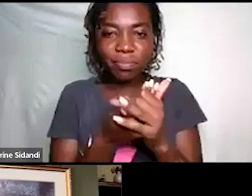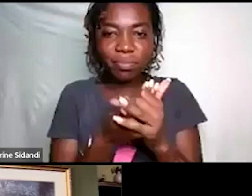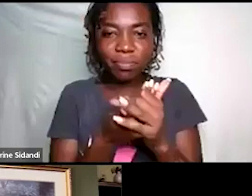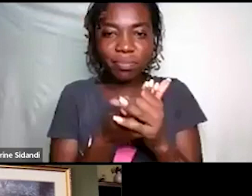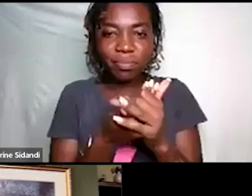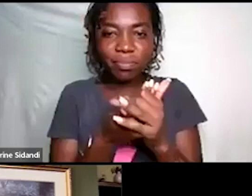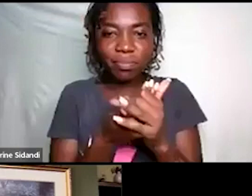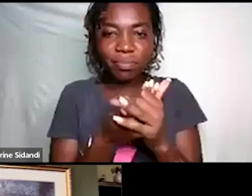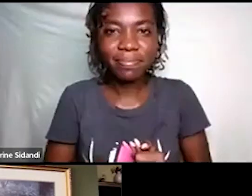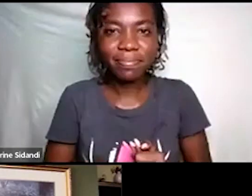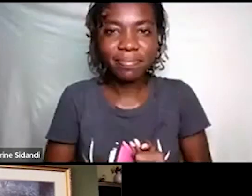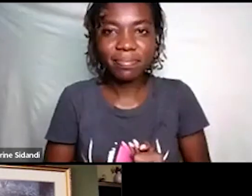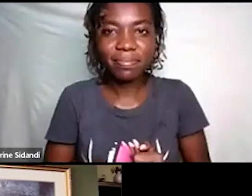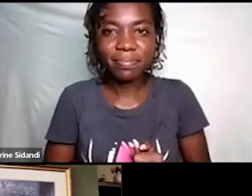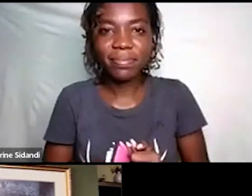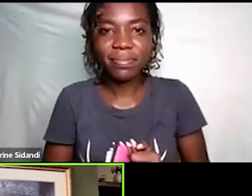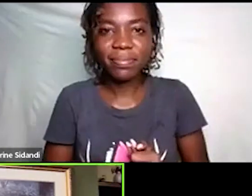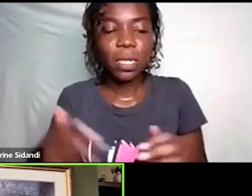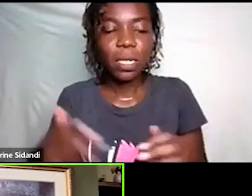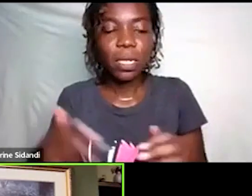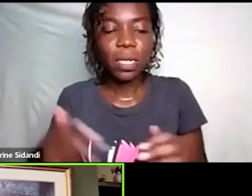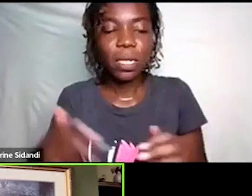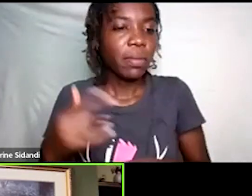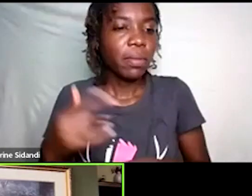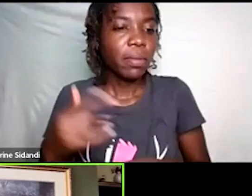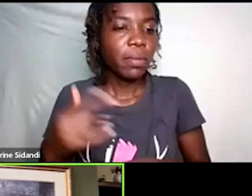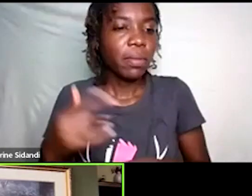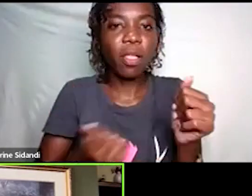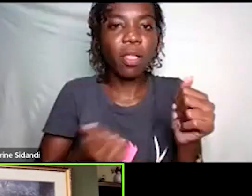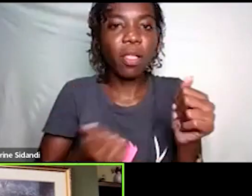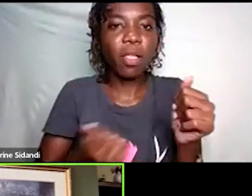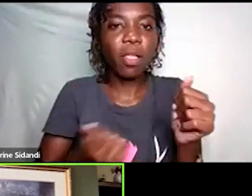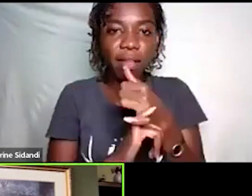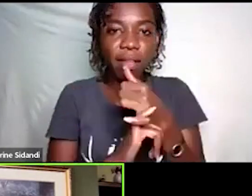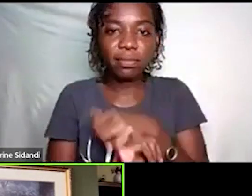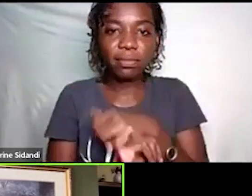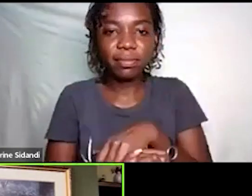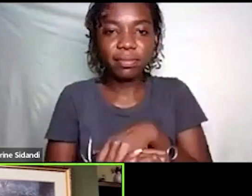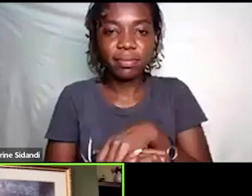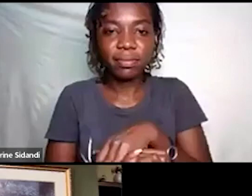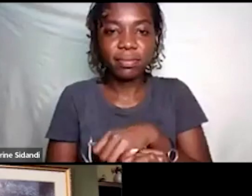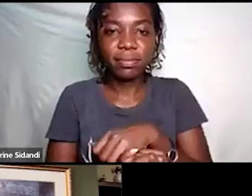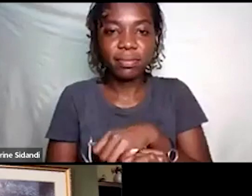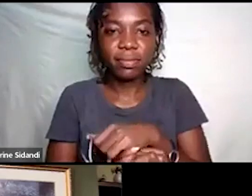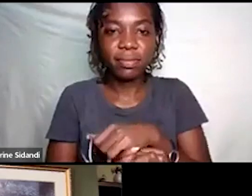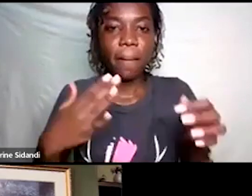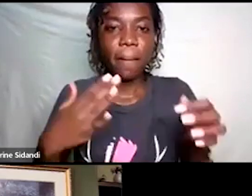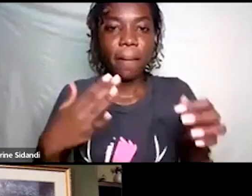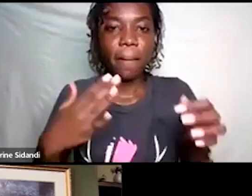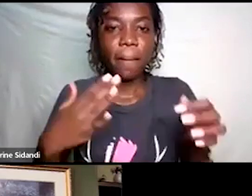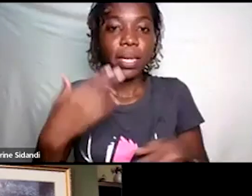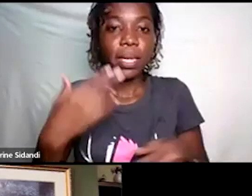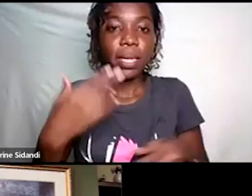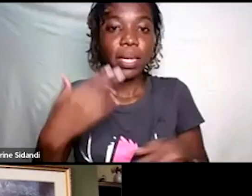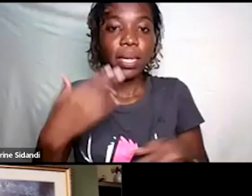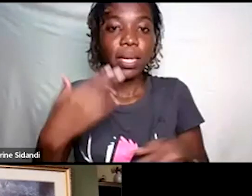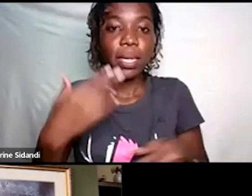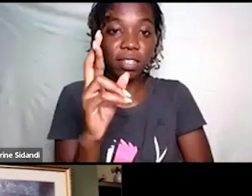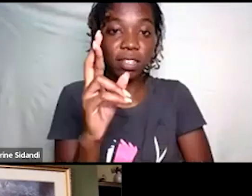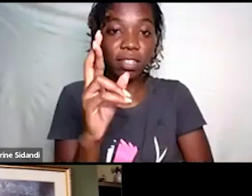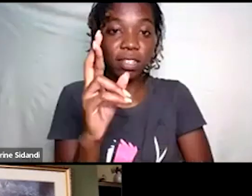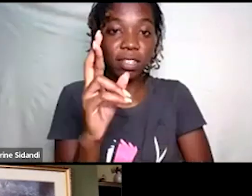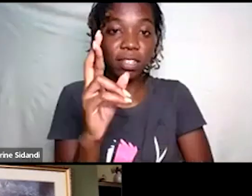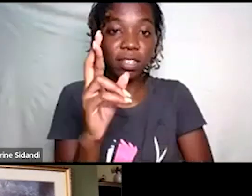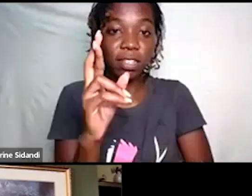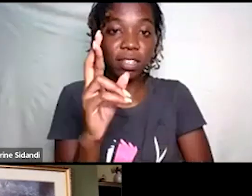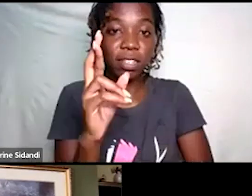I'm actually listening with my wife. Yes. I'm a HR, and now in this conversation, she's asking